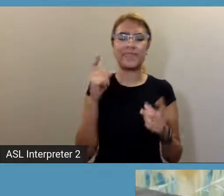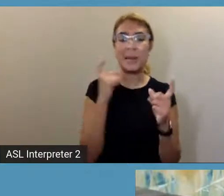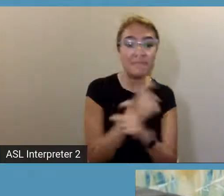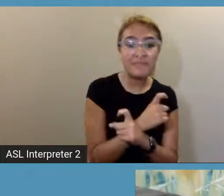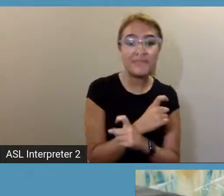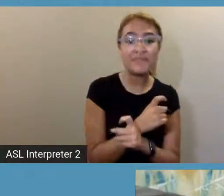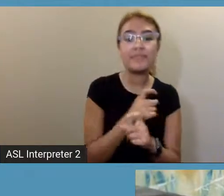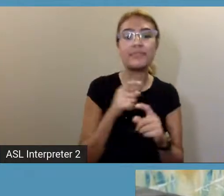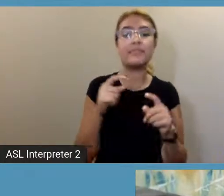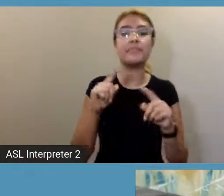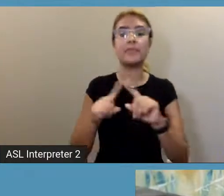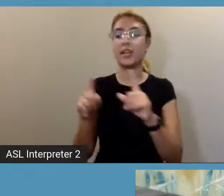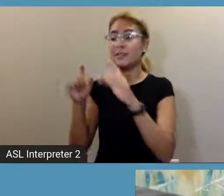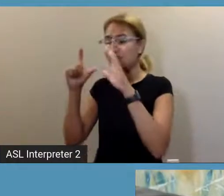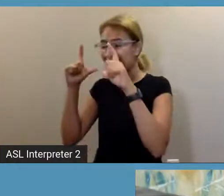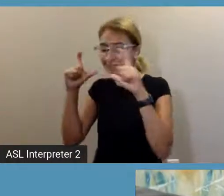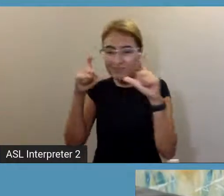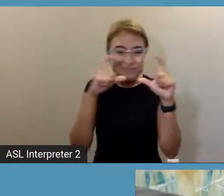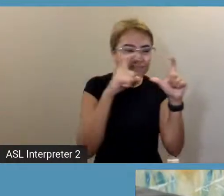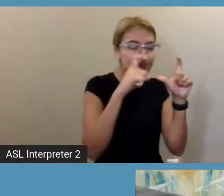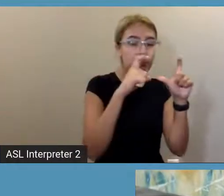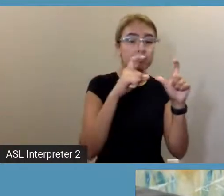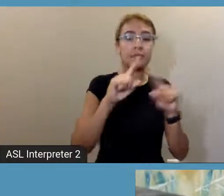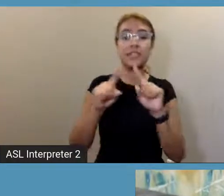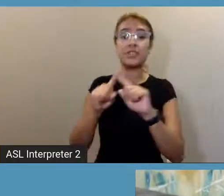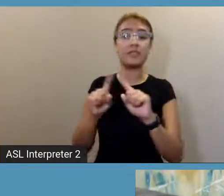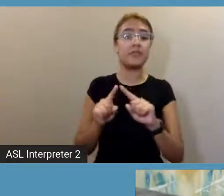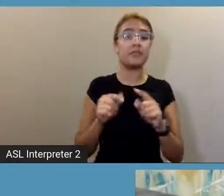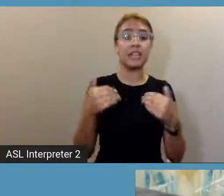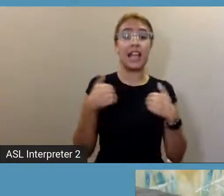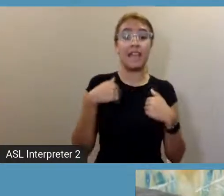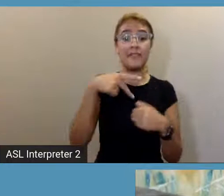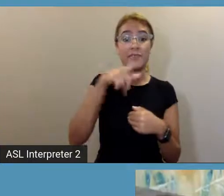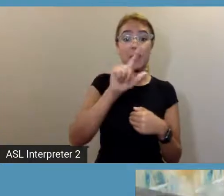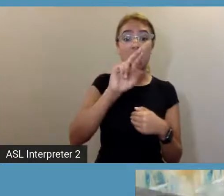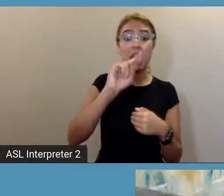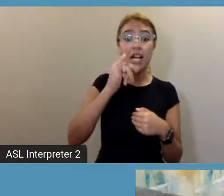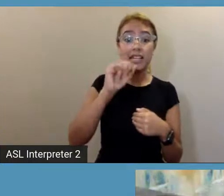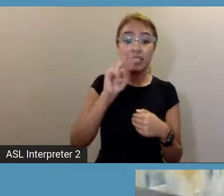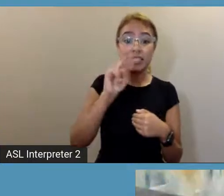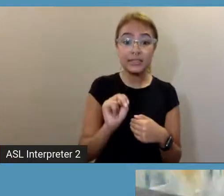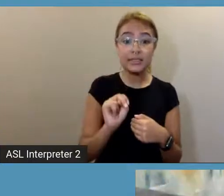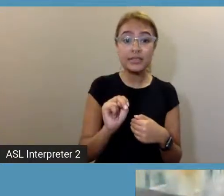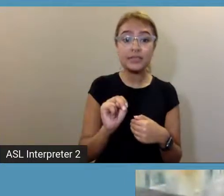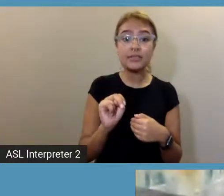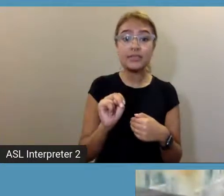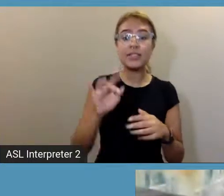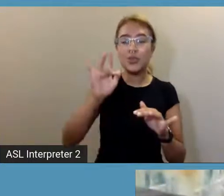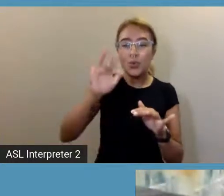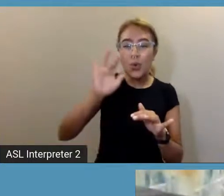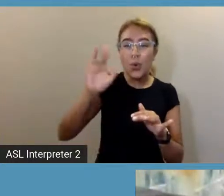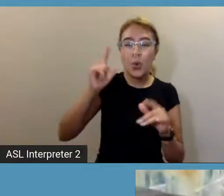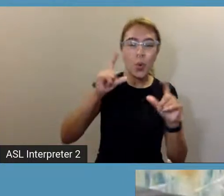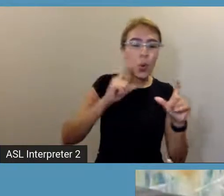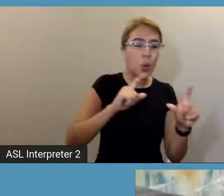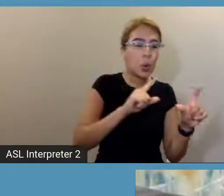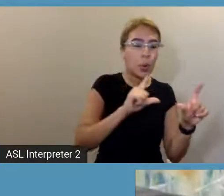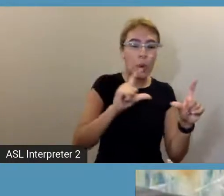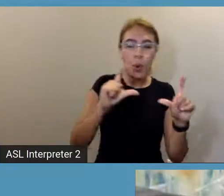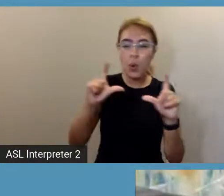then there's plugins for WordPress that will turn it into an image that you can just take and scroll around it. That will help you a